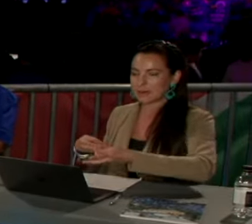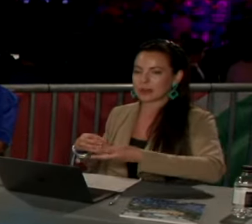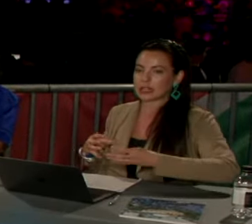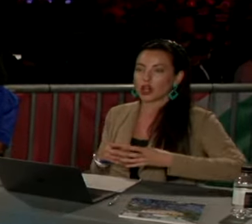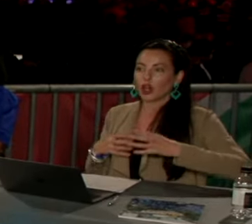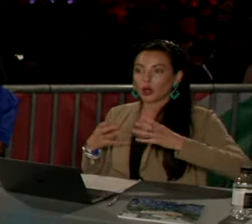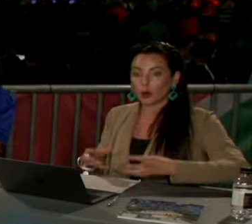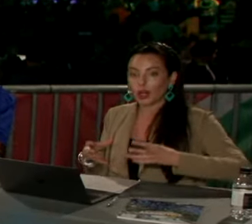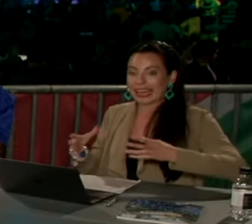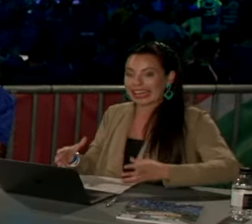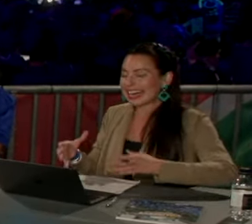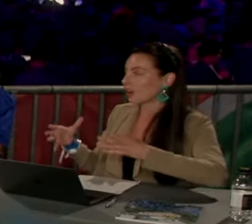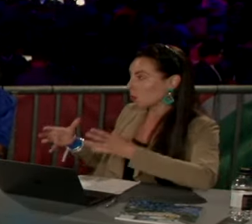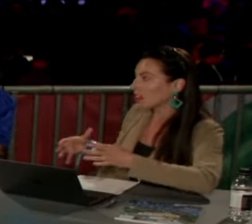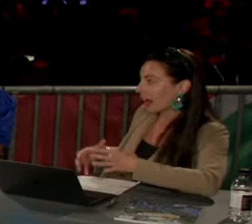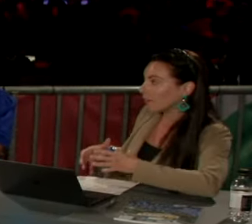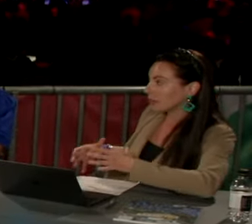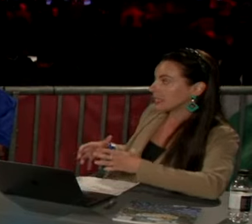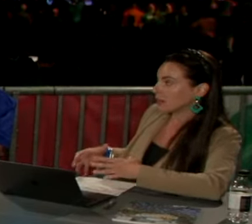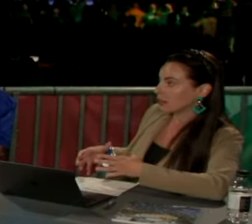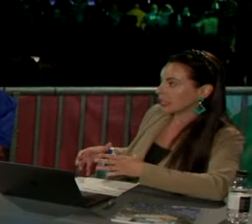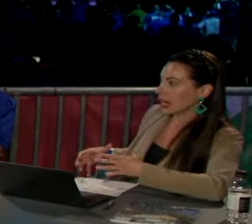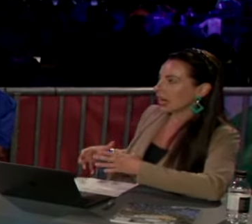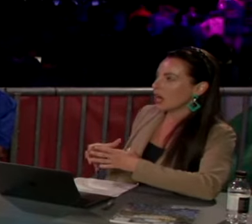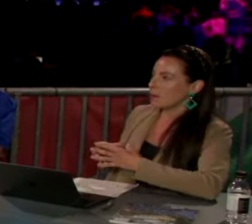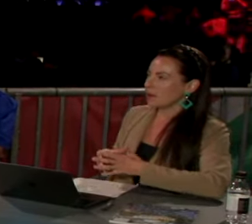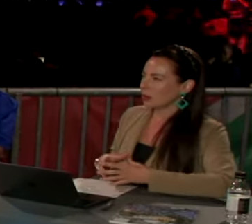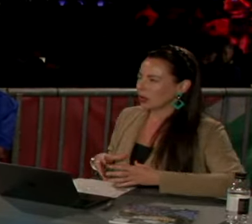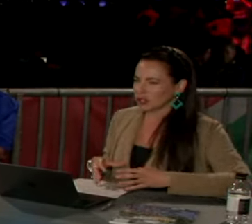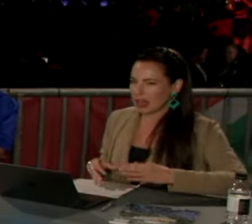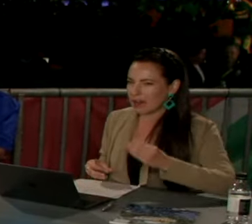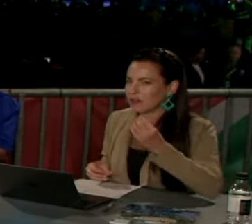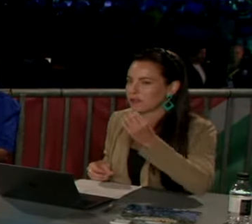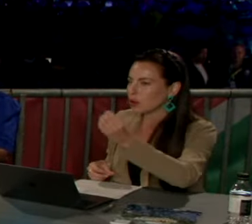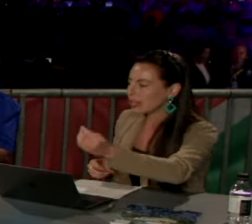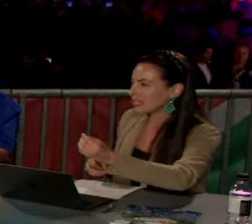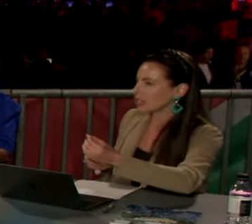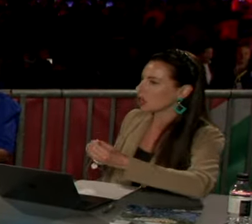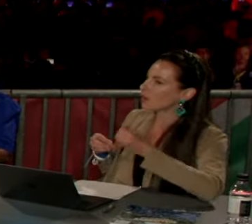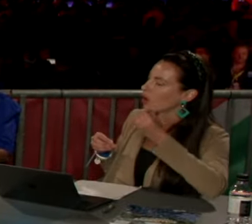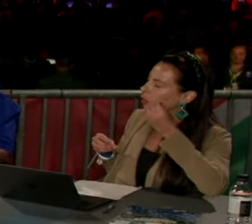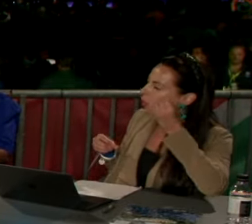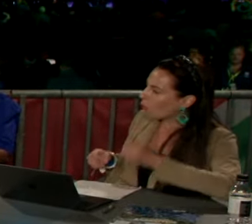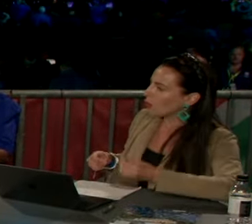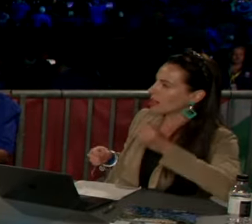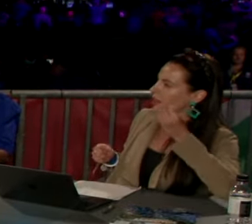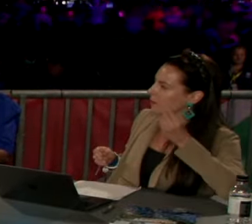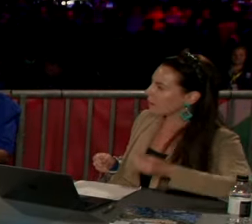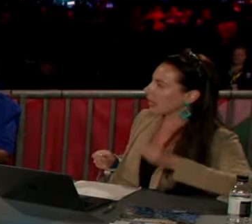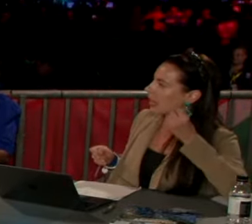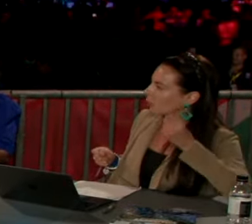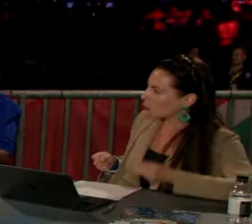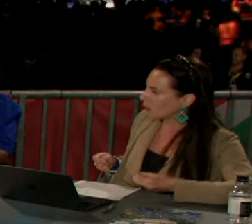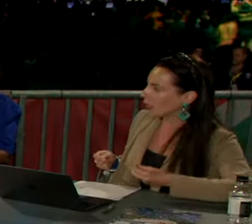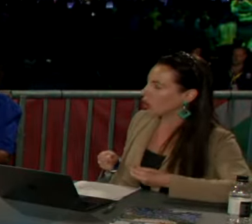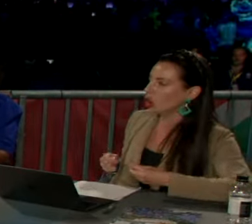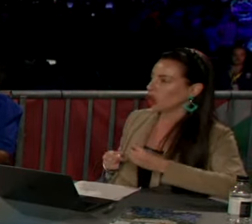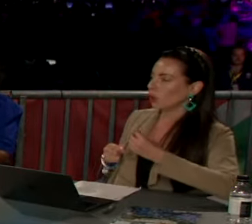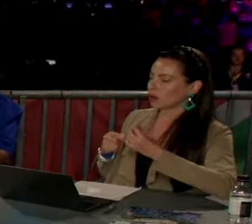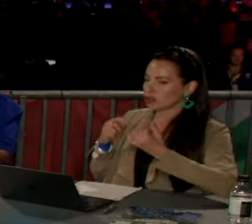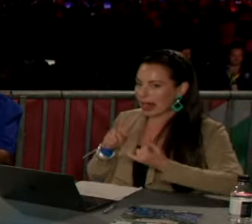MPLs, MPs who work in and with government every day, but that we also have the voices of the ordinary men and